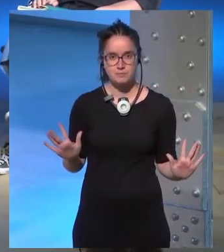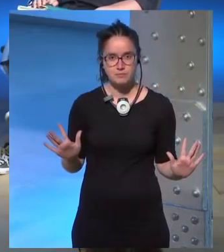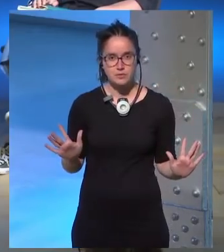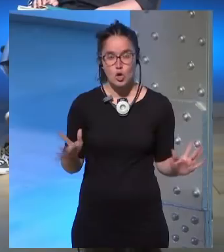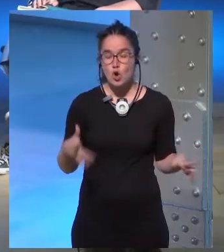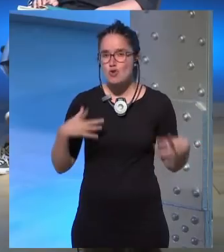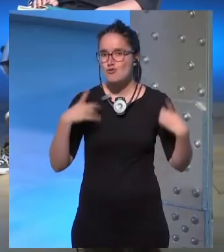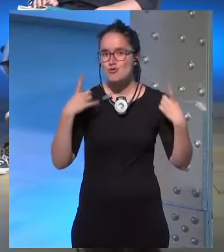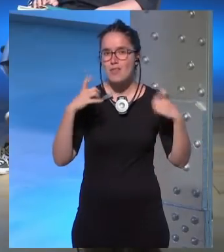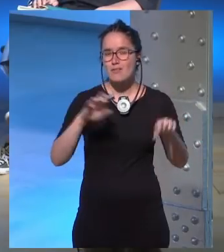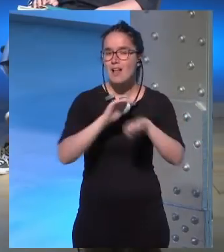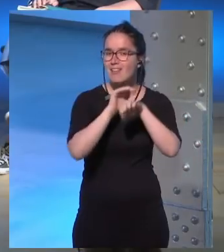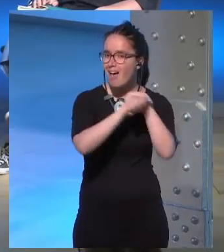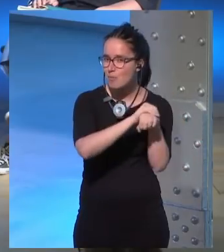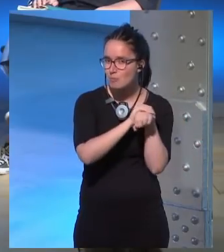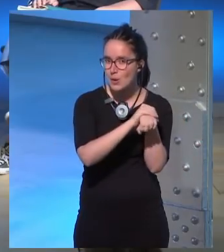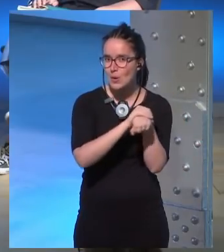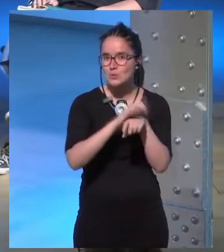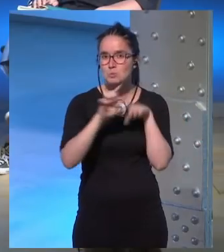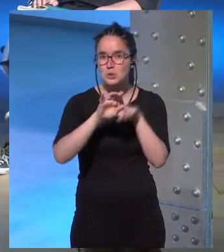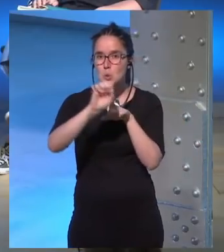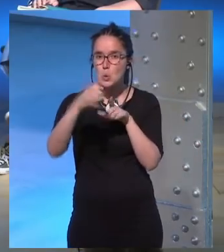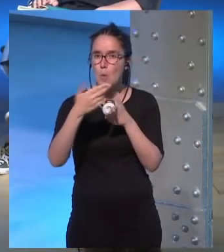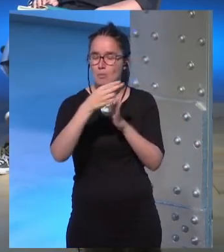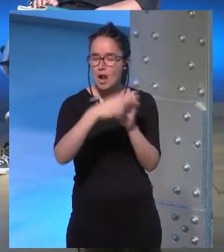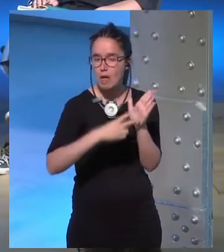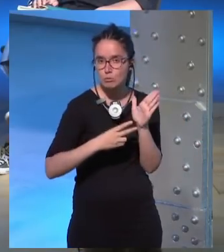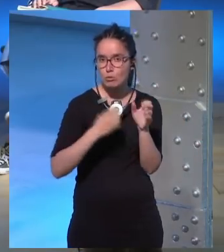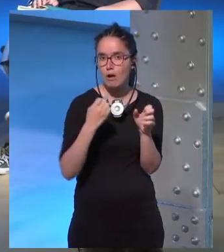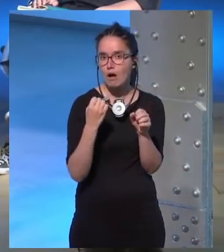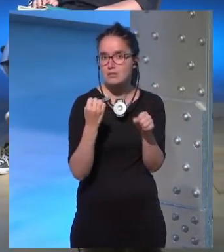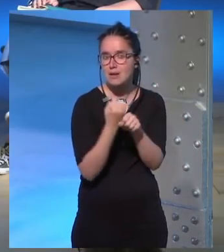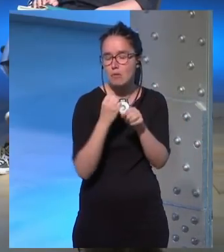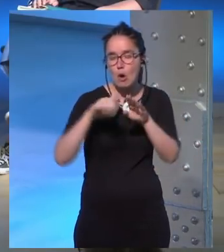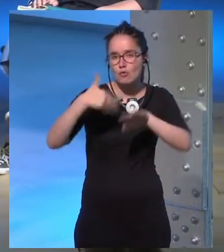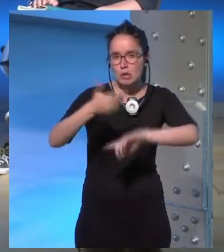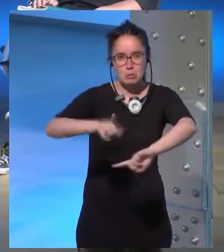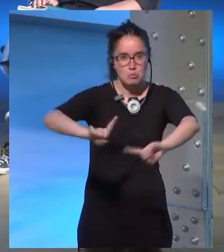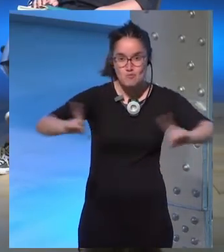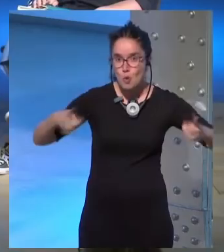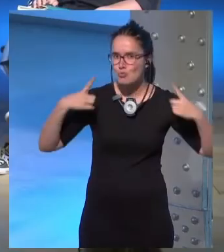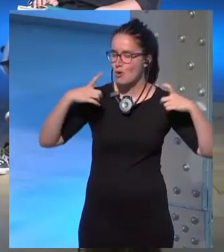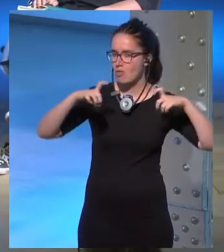sure when you engage in those things that they are actually feeling welcome and they